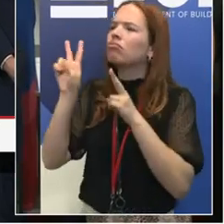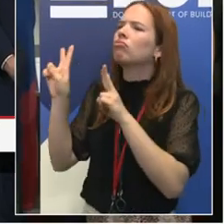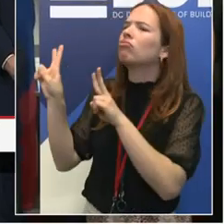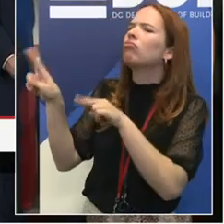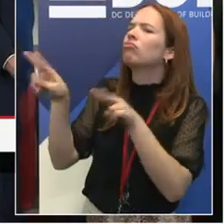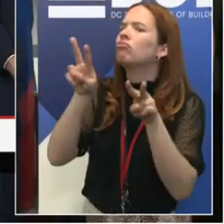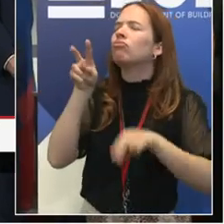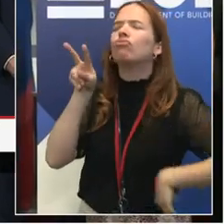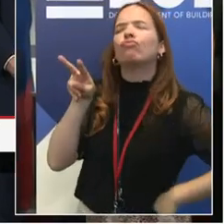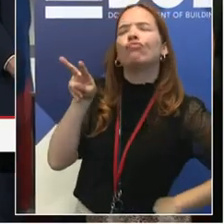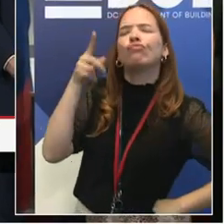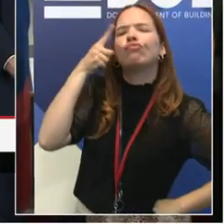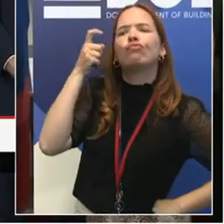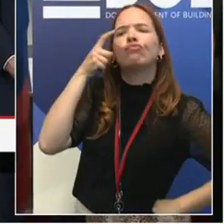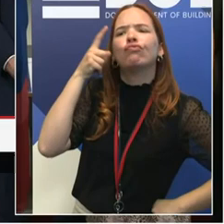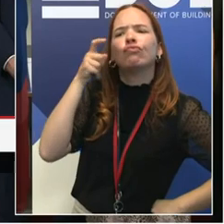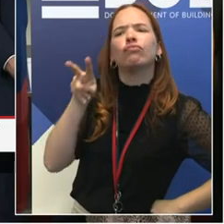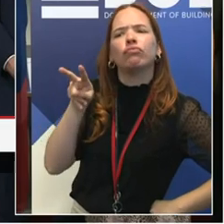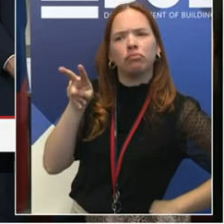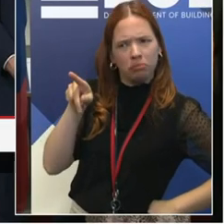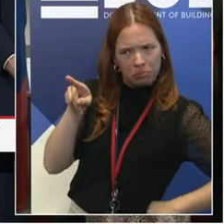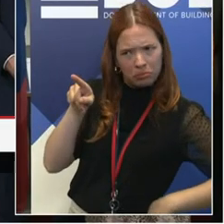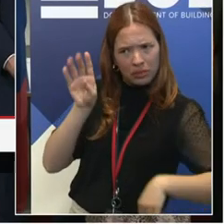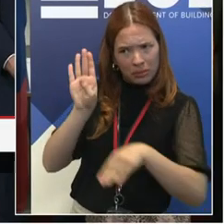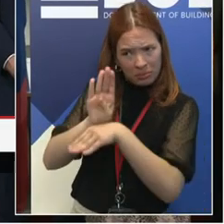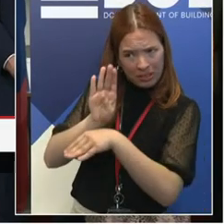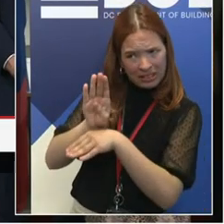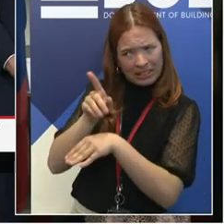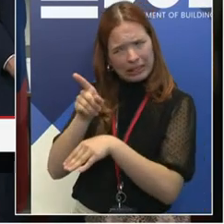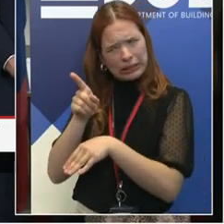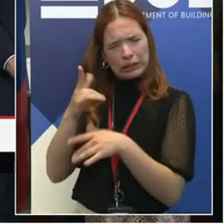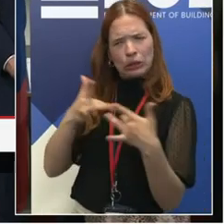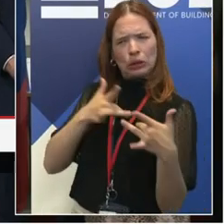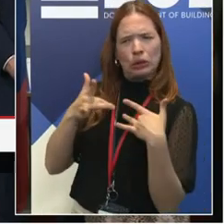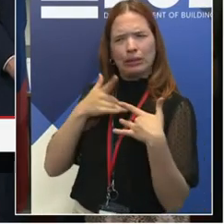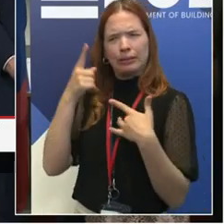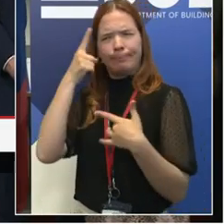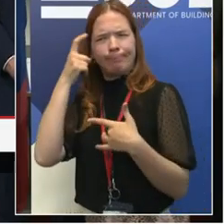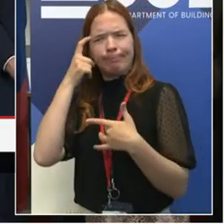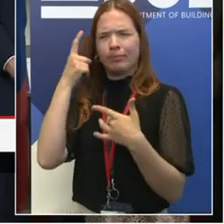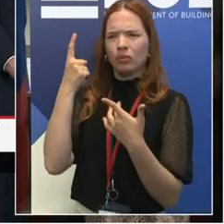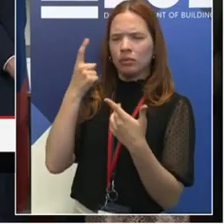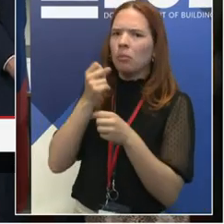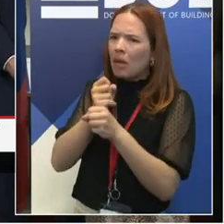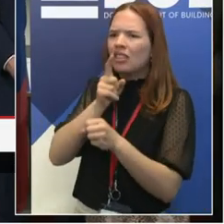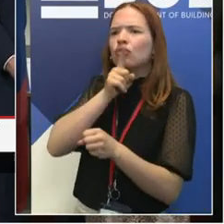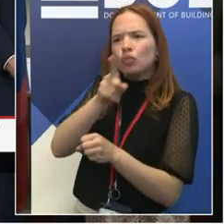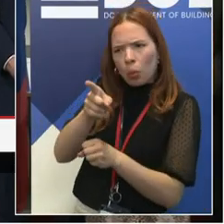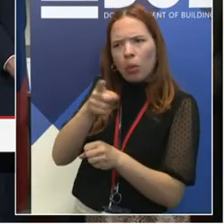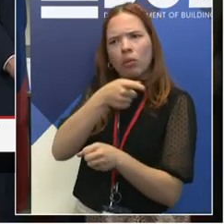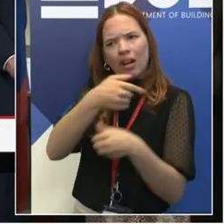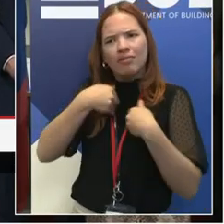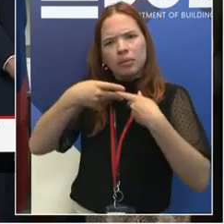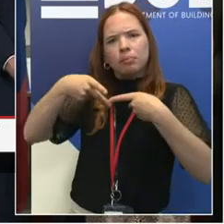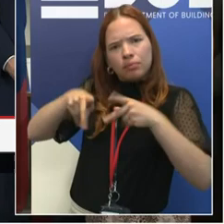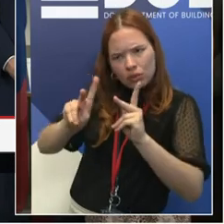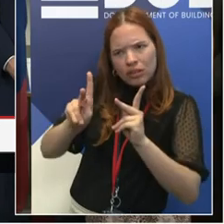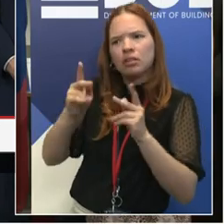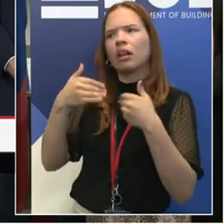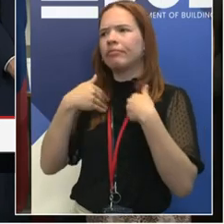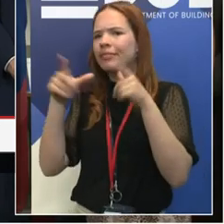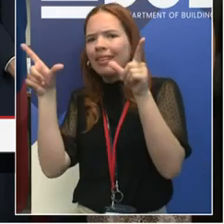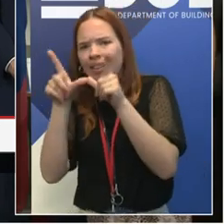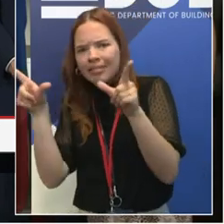to not take shortcuts, to make sure that your projects are permitted and that you're working with licensed